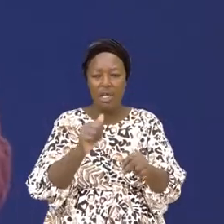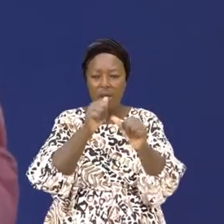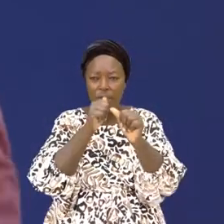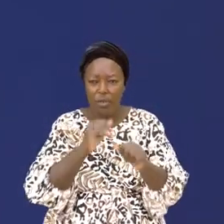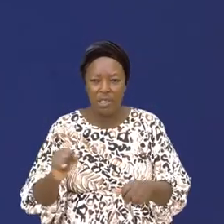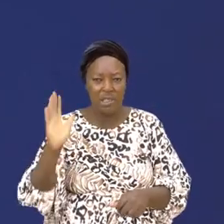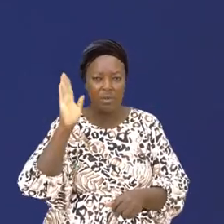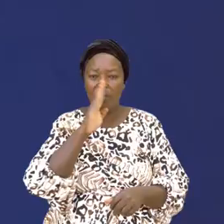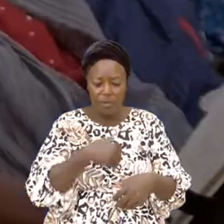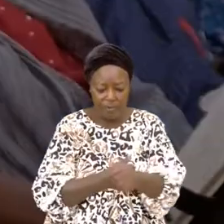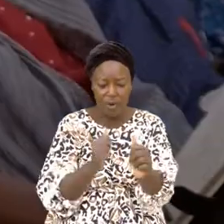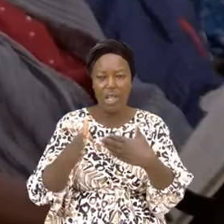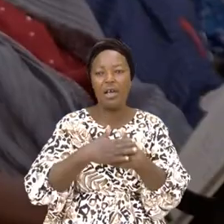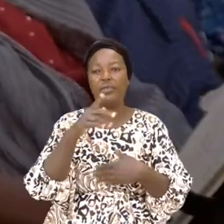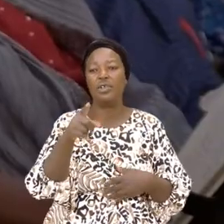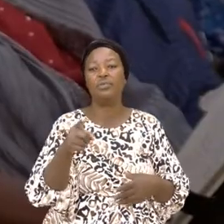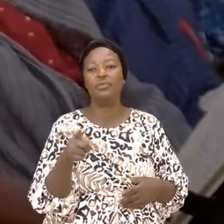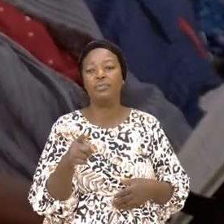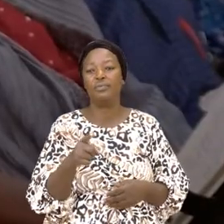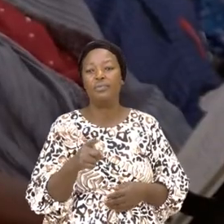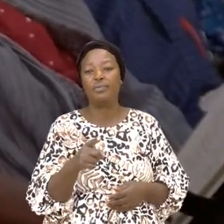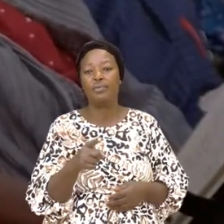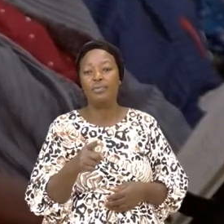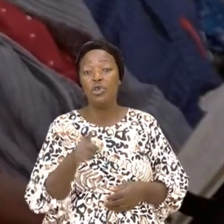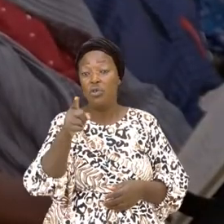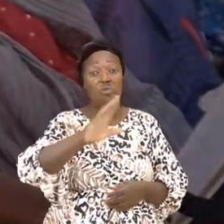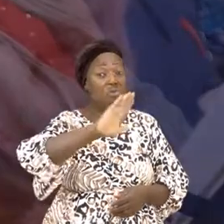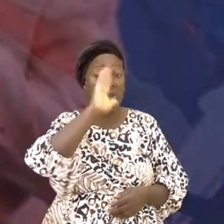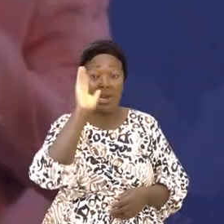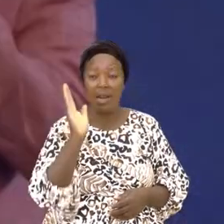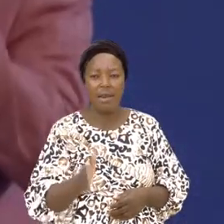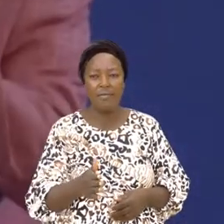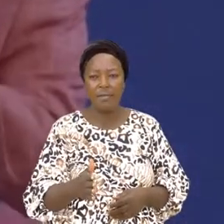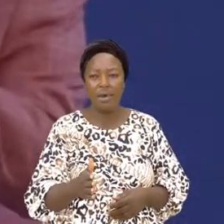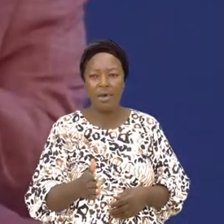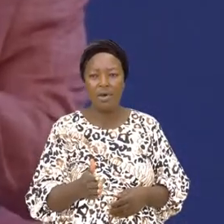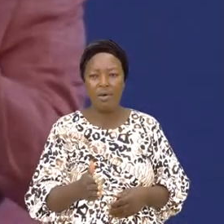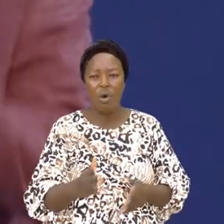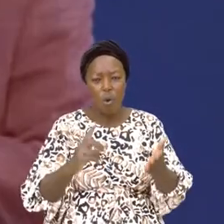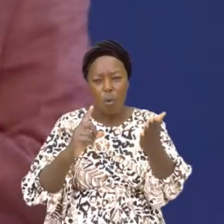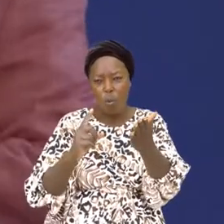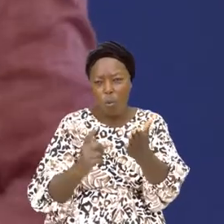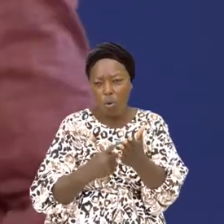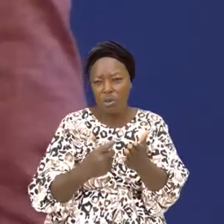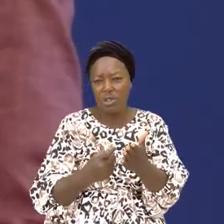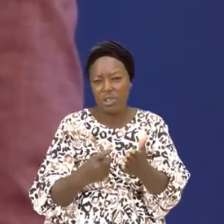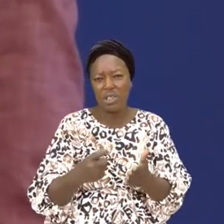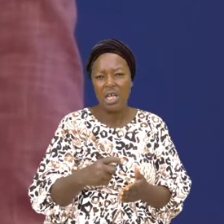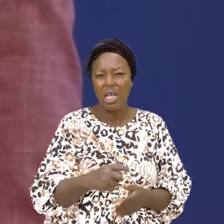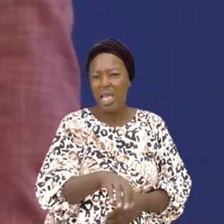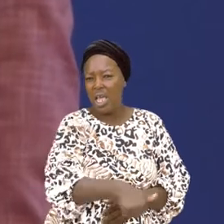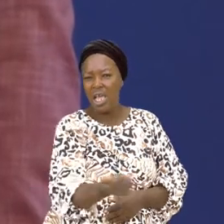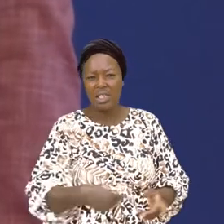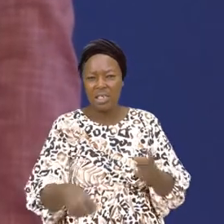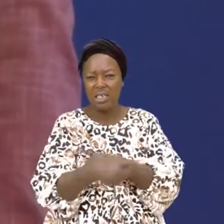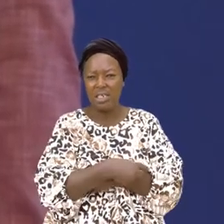will be following after you. You never once any day dishonor